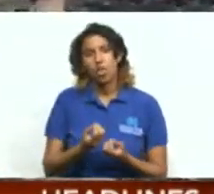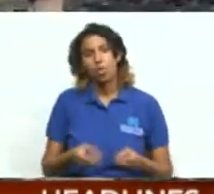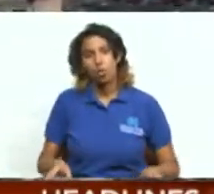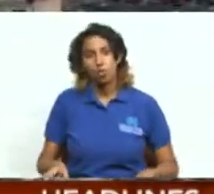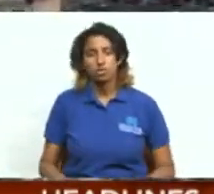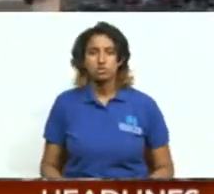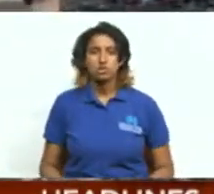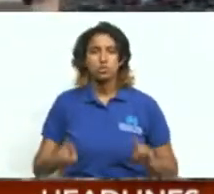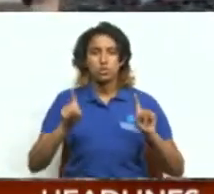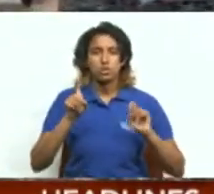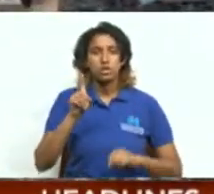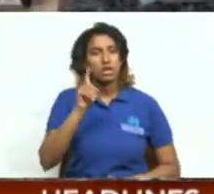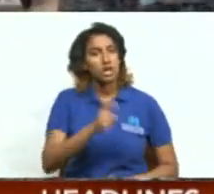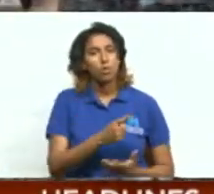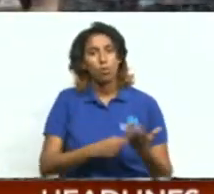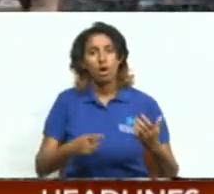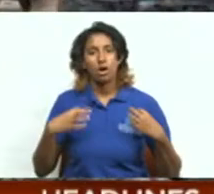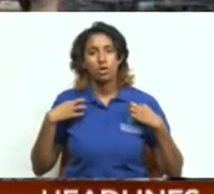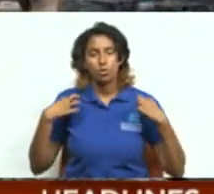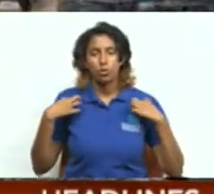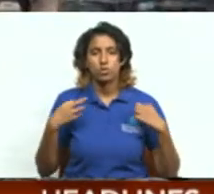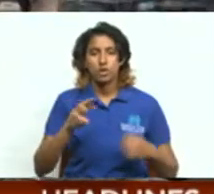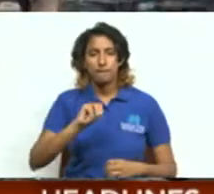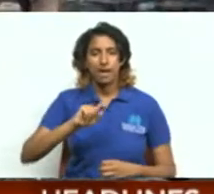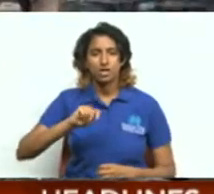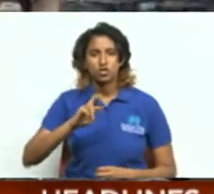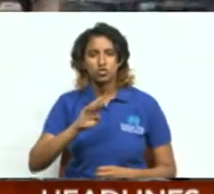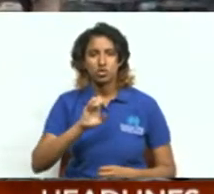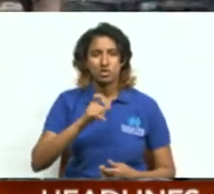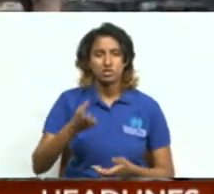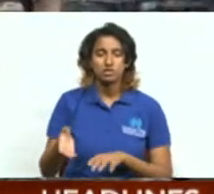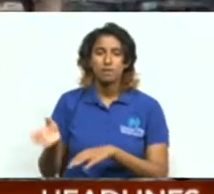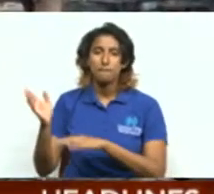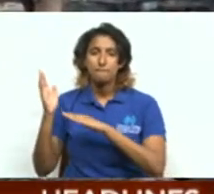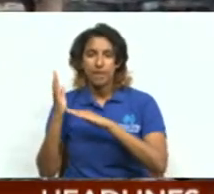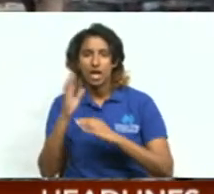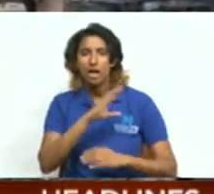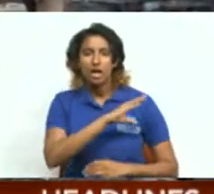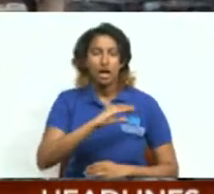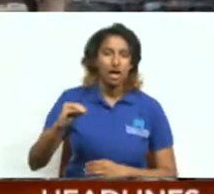and mattress, no kind of thing, no food stuff.